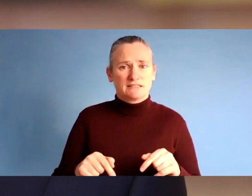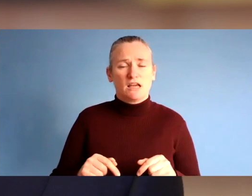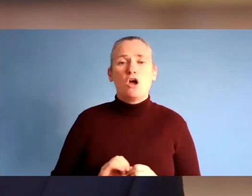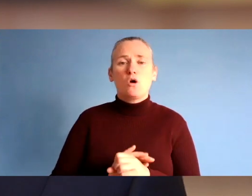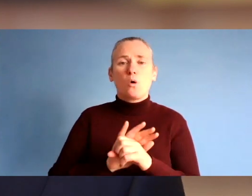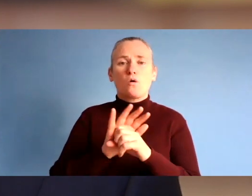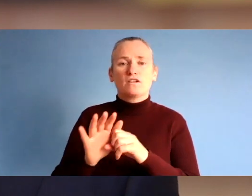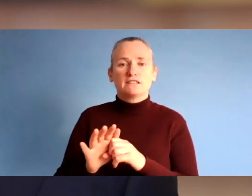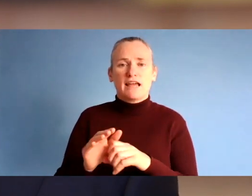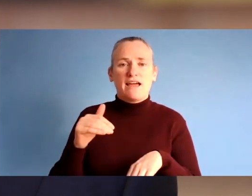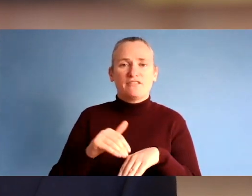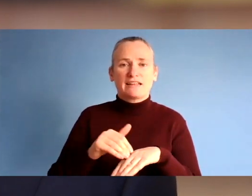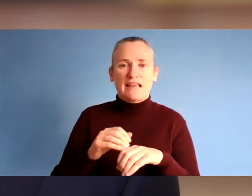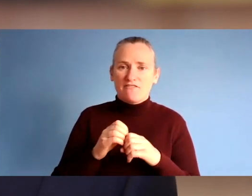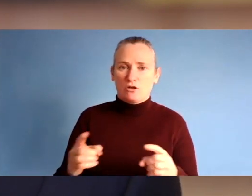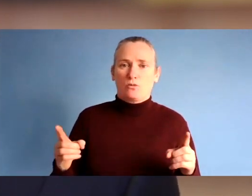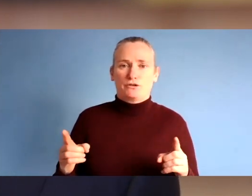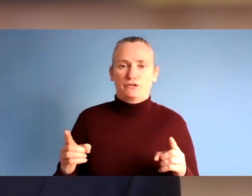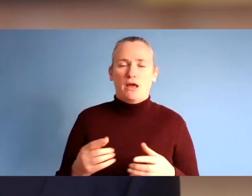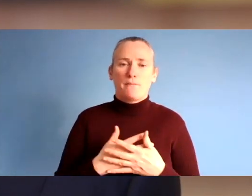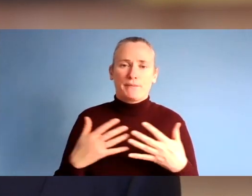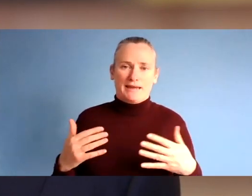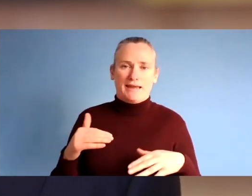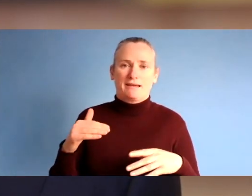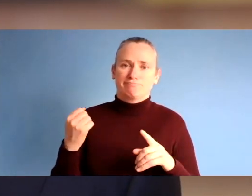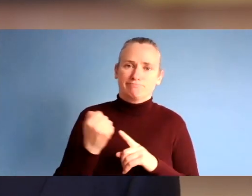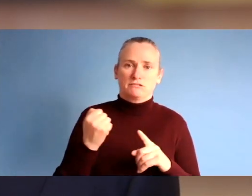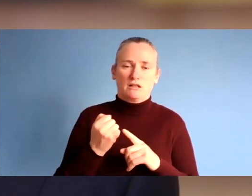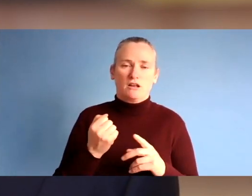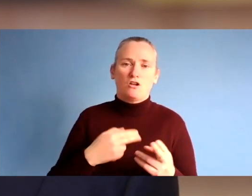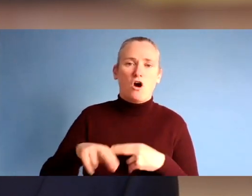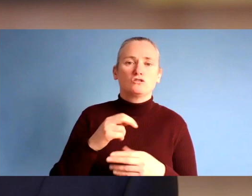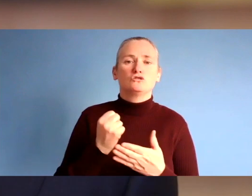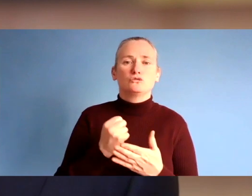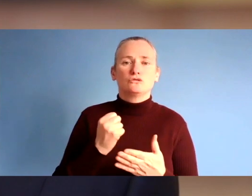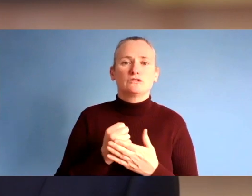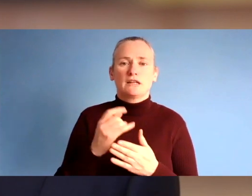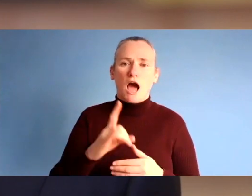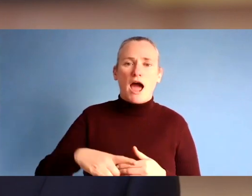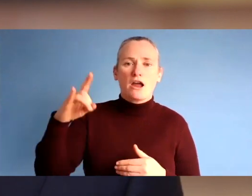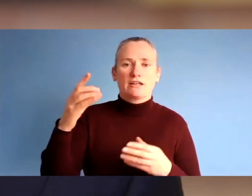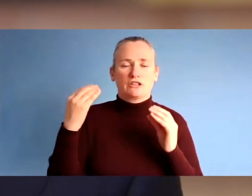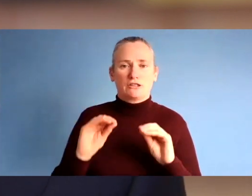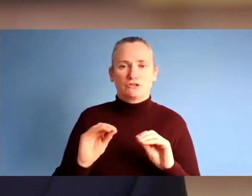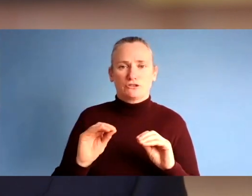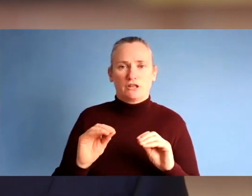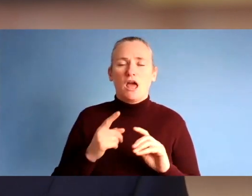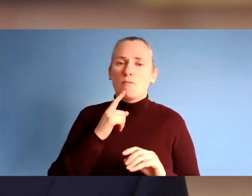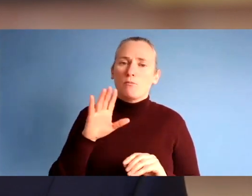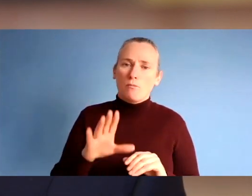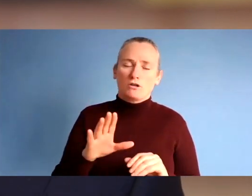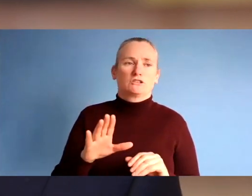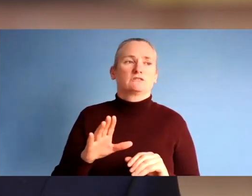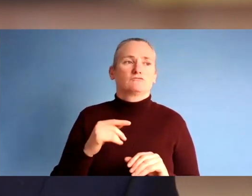COVID-19 affects everyone and has had a huge impact on all students in higher education. But we must recognise